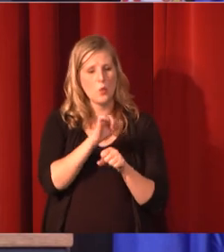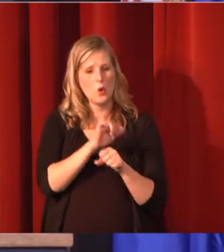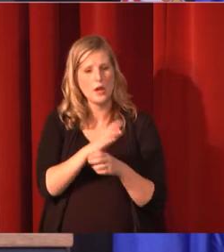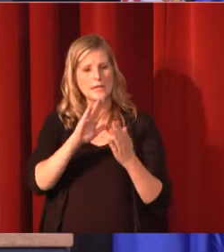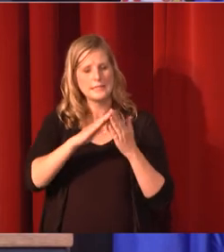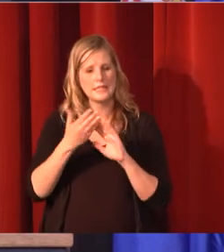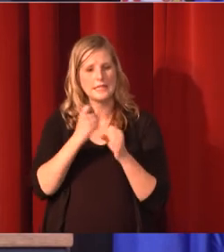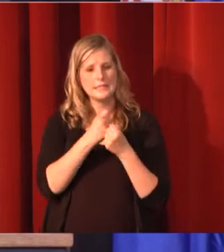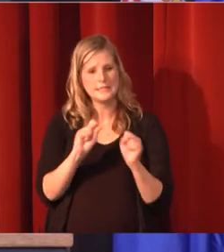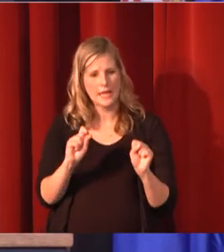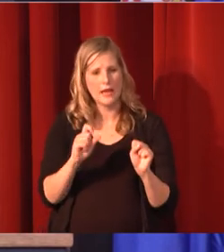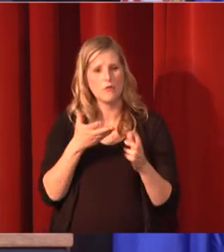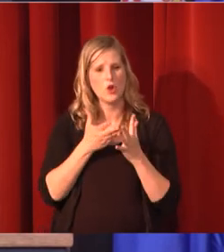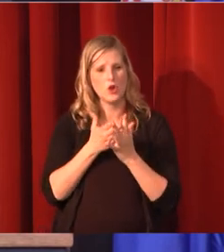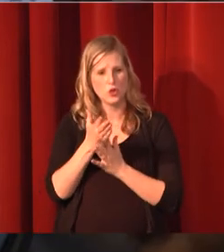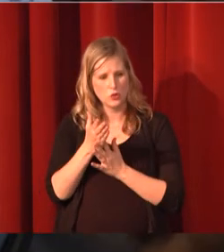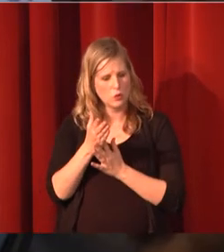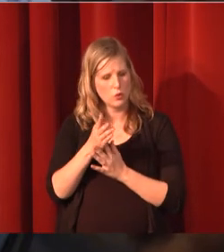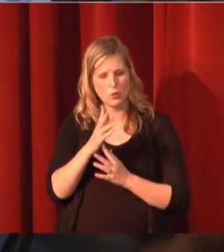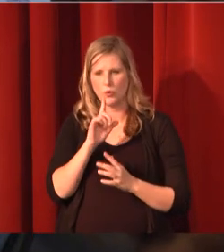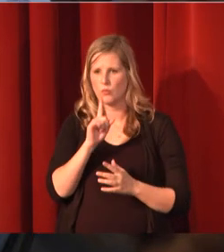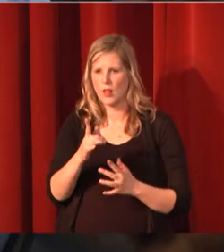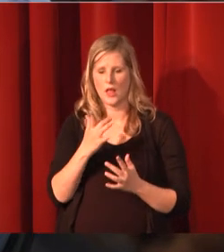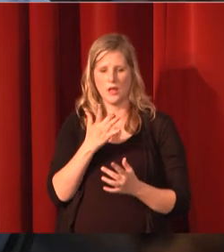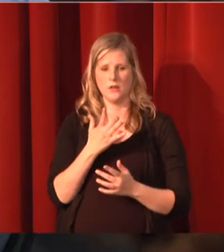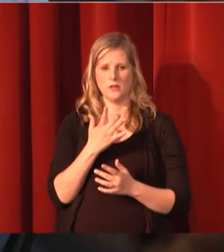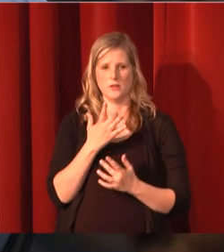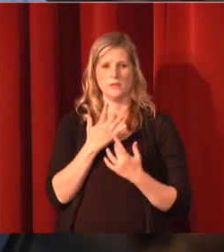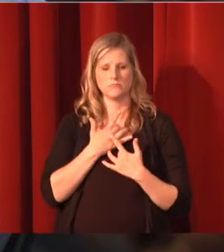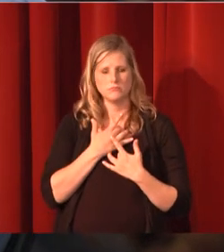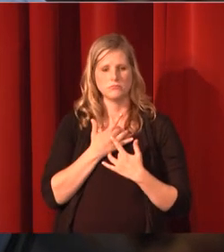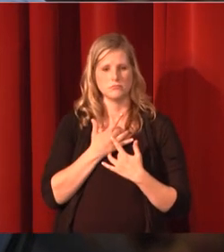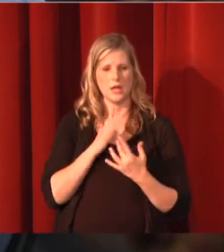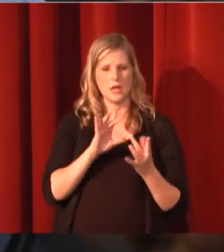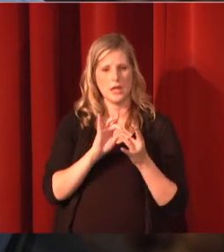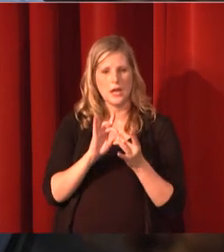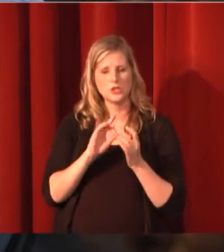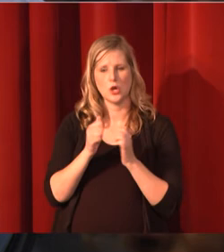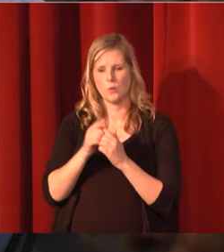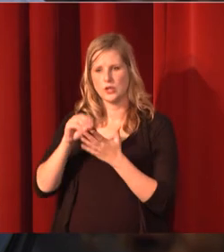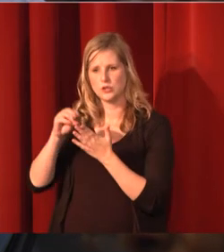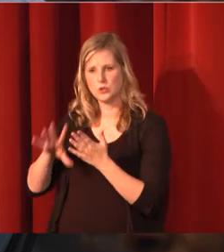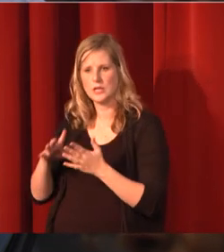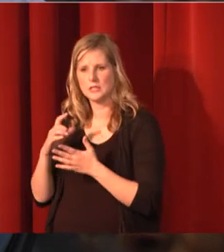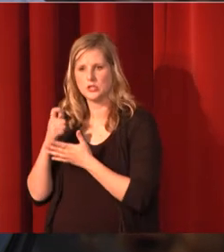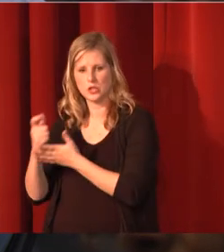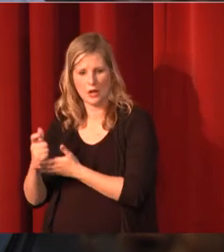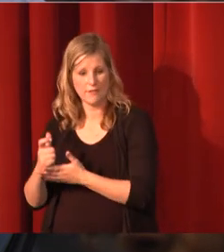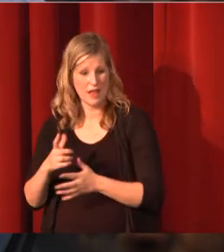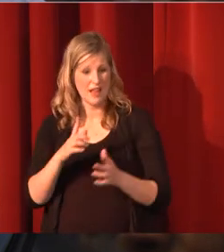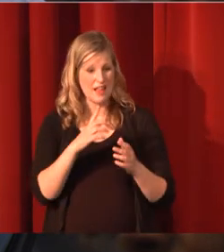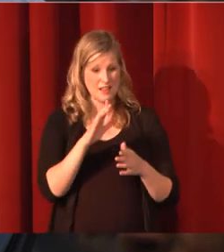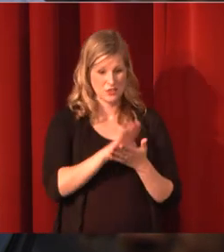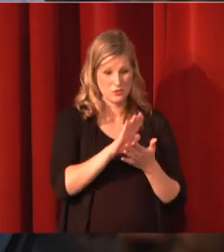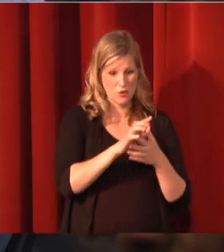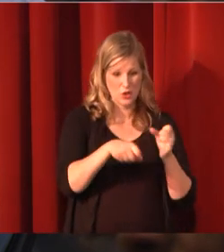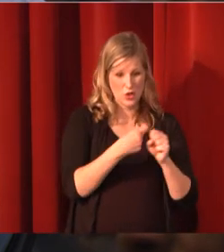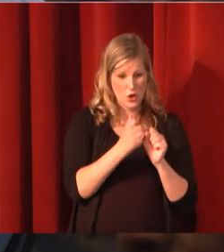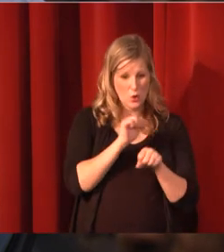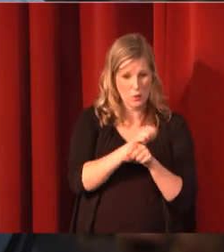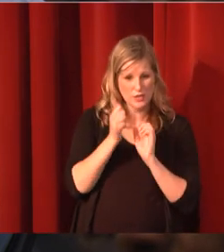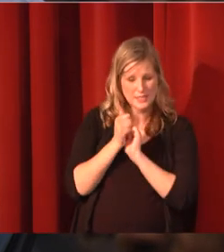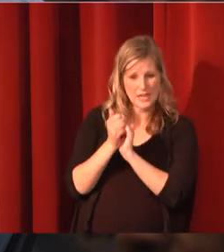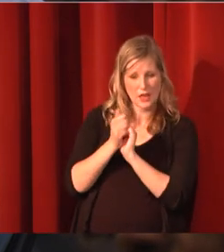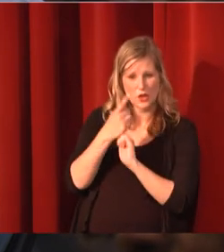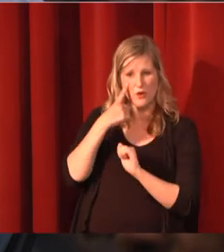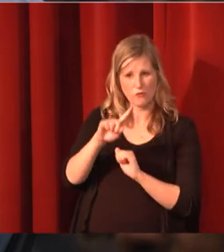by building meaningful connections with the students they serve earlier this school year they worked together to start an empowerment